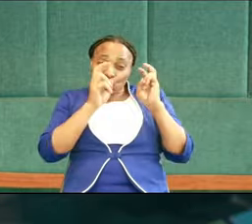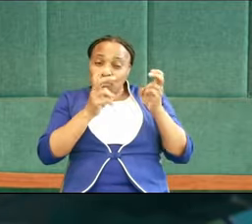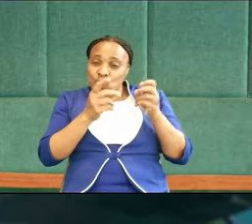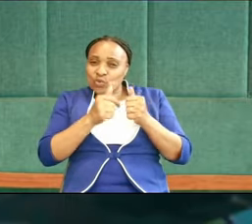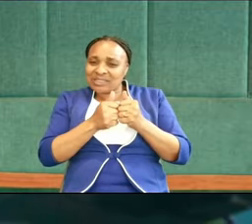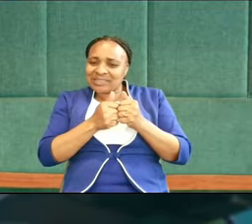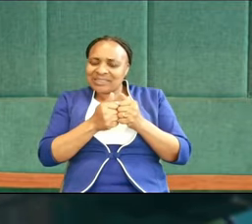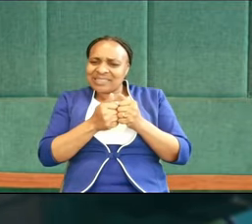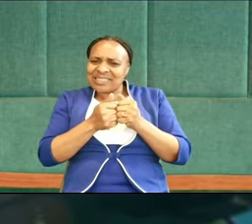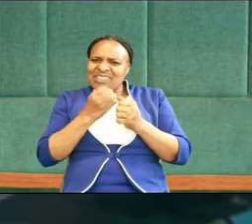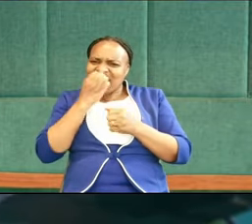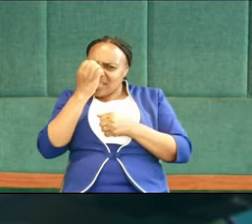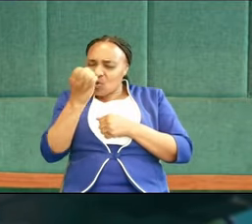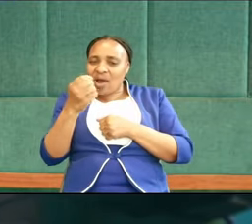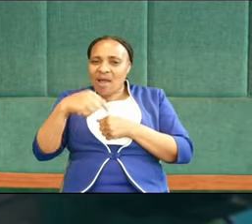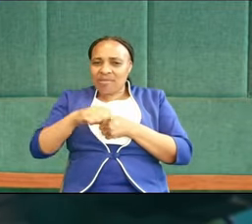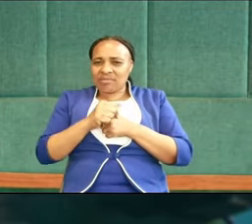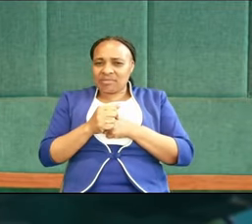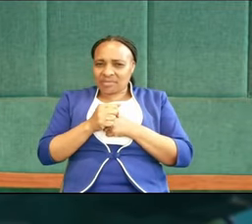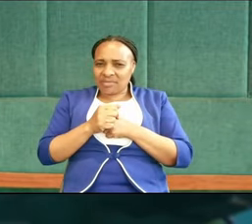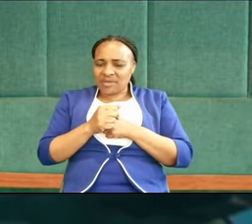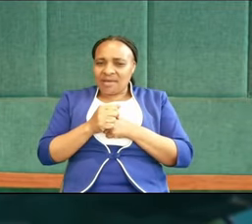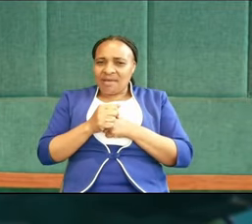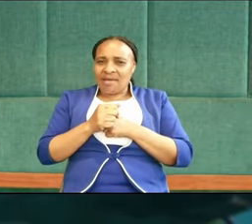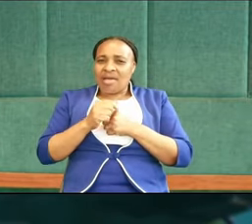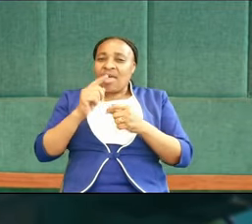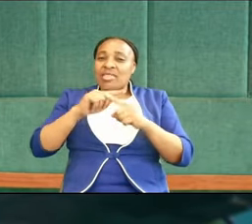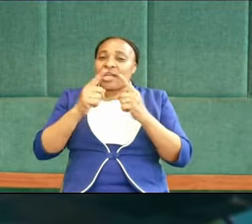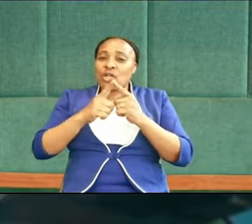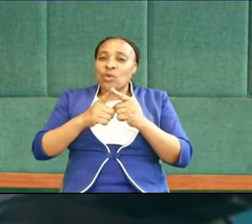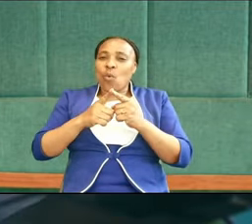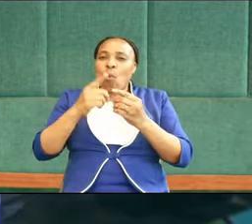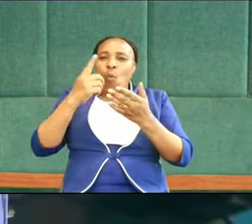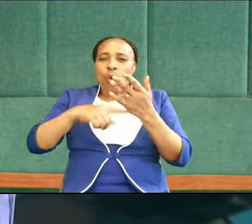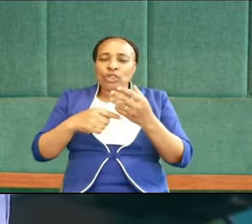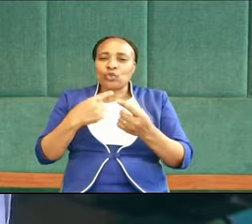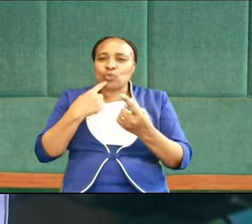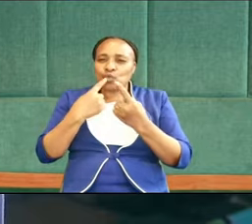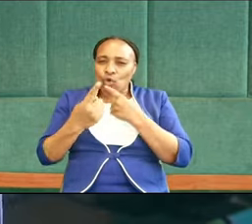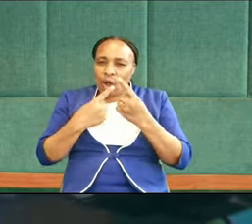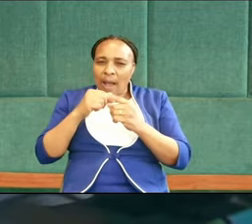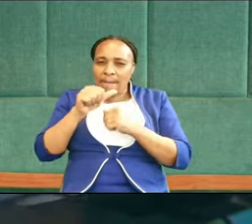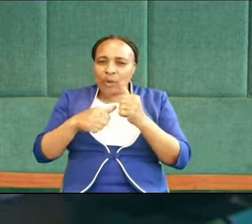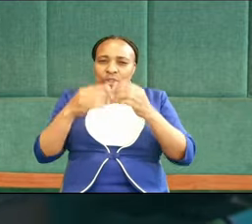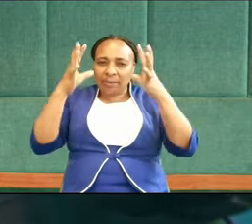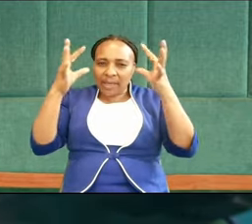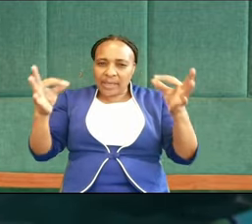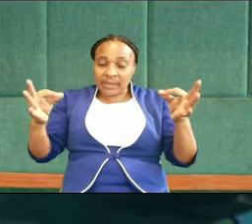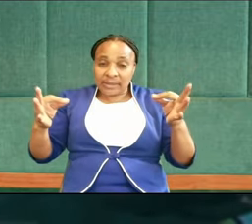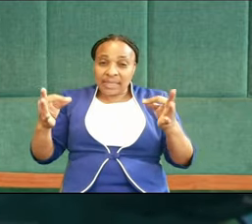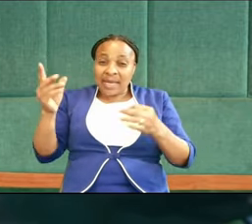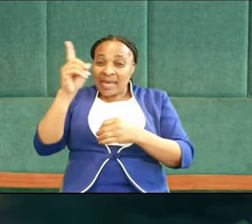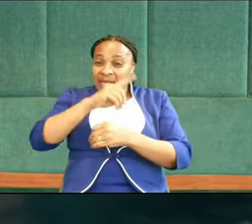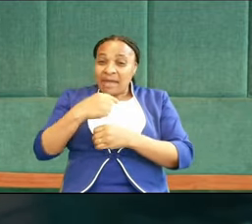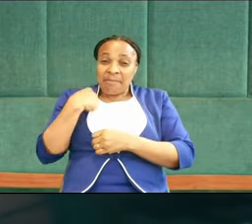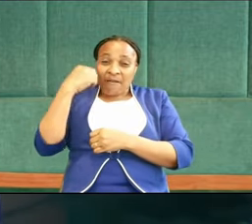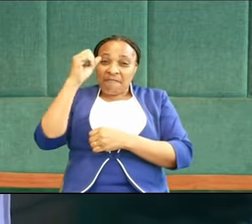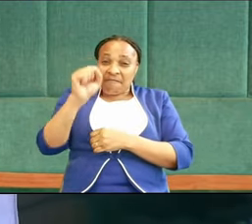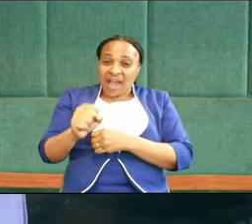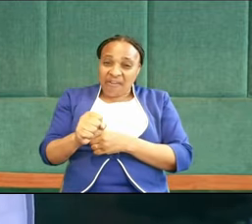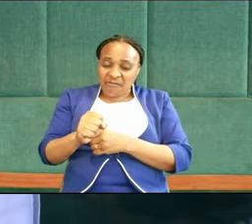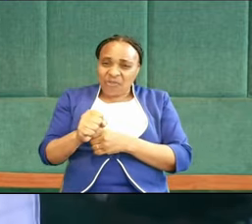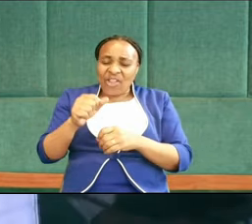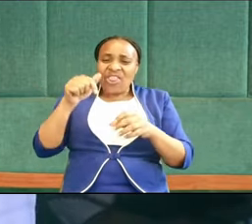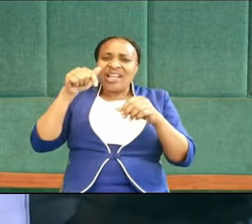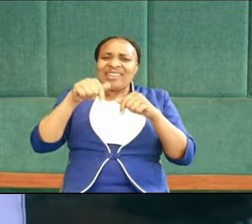driving away ignorance and embracing what we call knowledge. Then day number five,